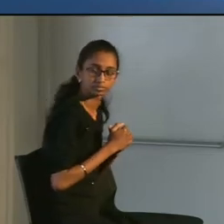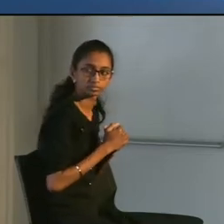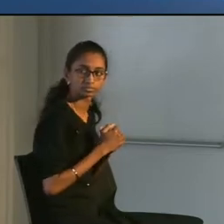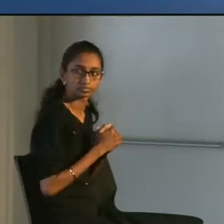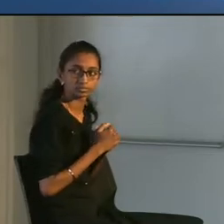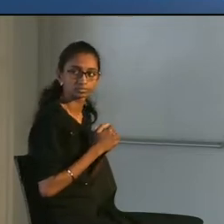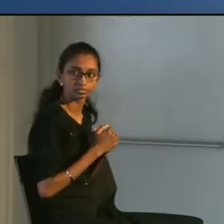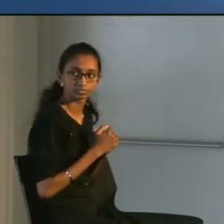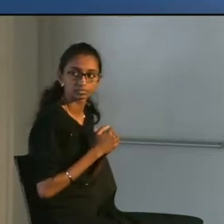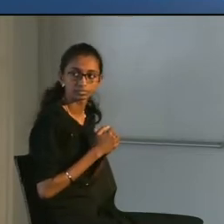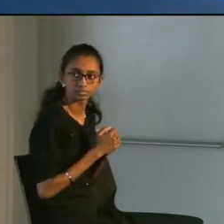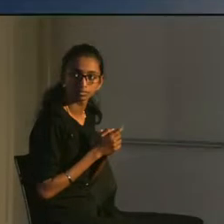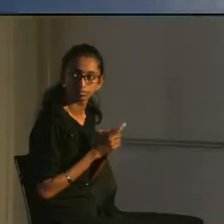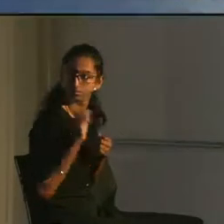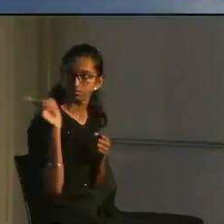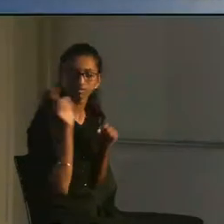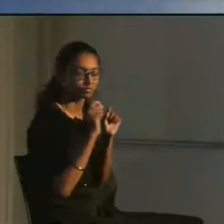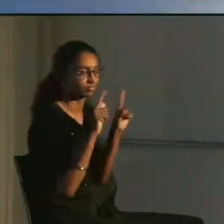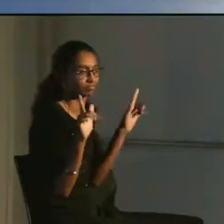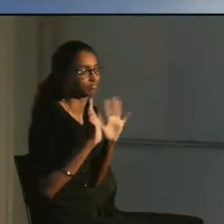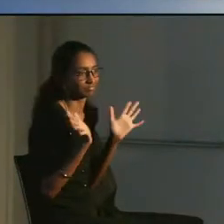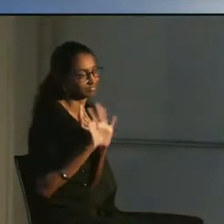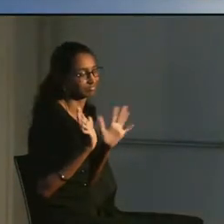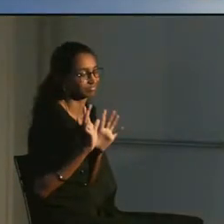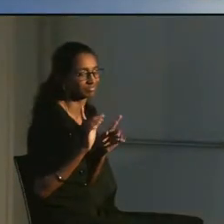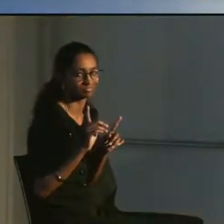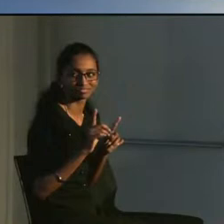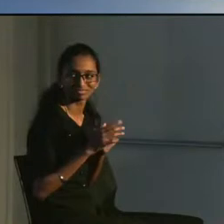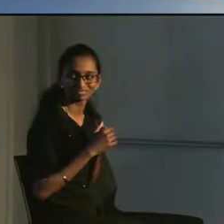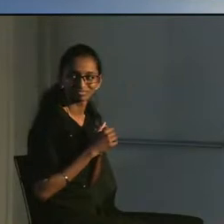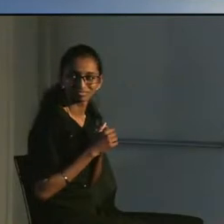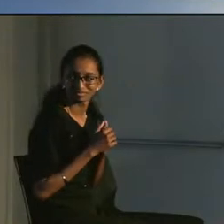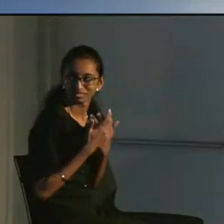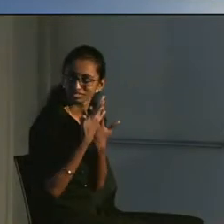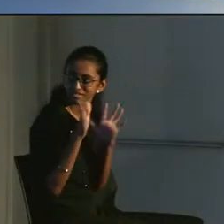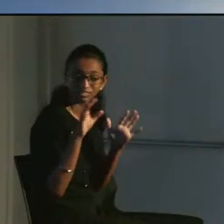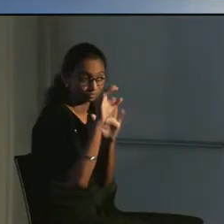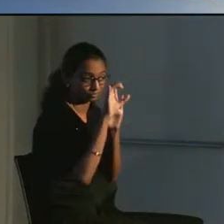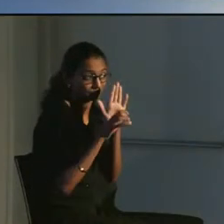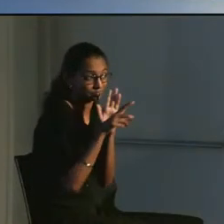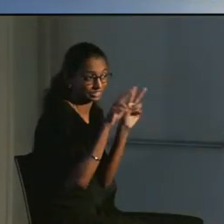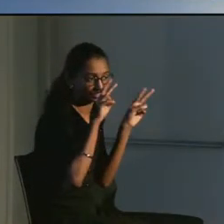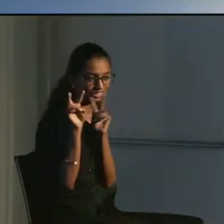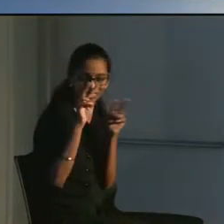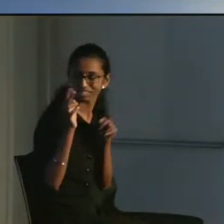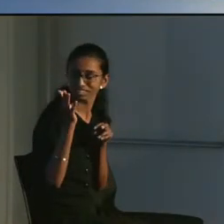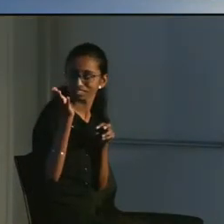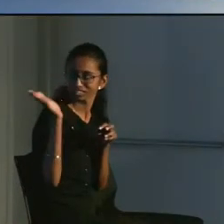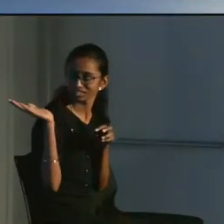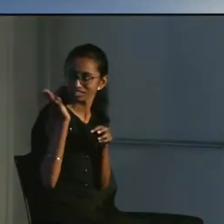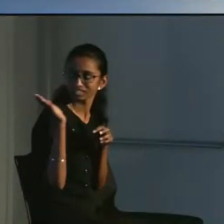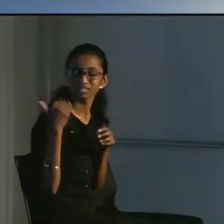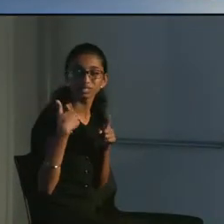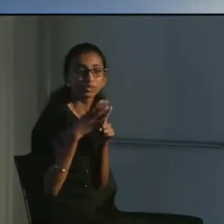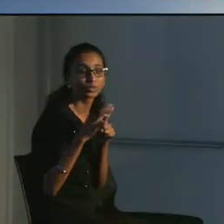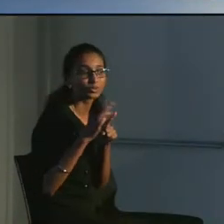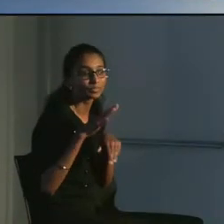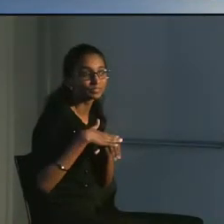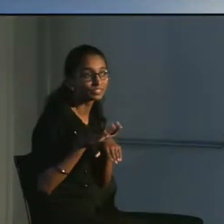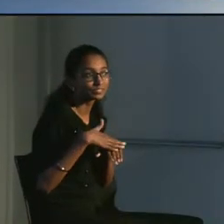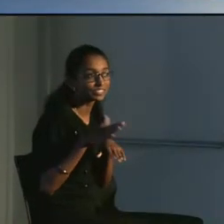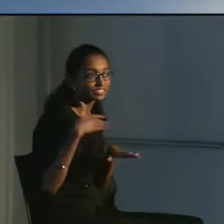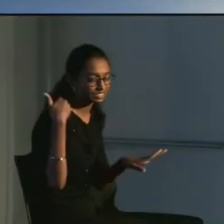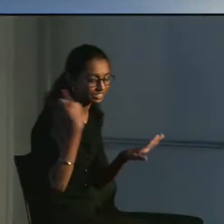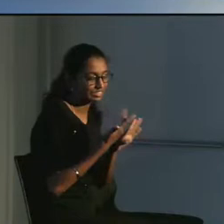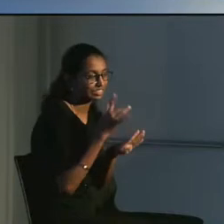just play this. This is not a presentation. It's just like many. So all the images that you see are the things that we've done over the